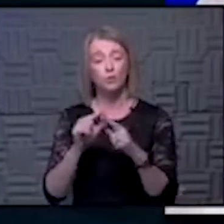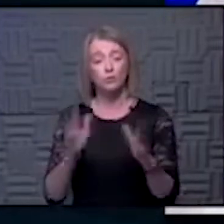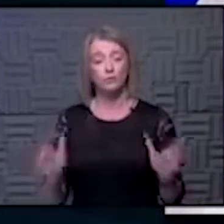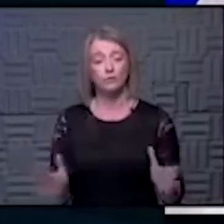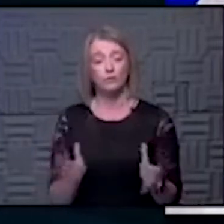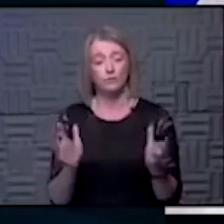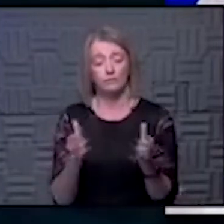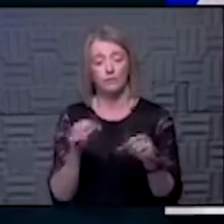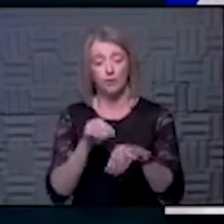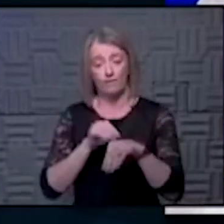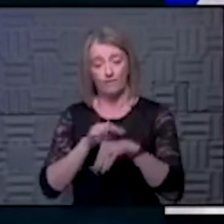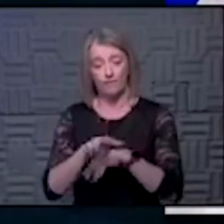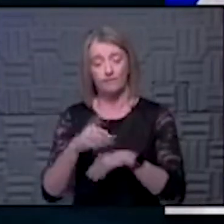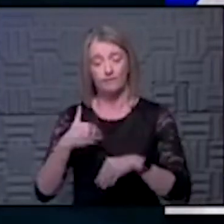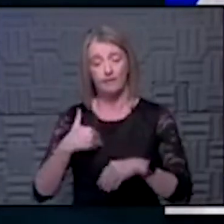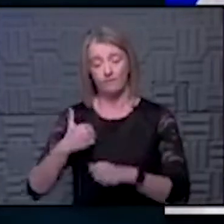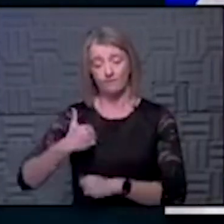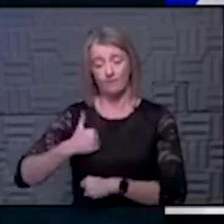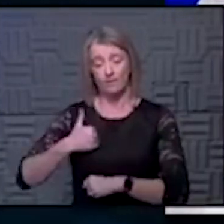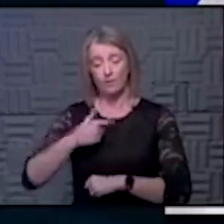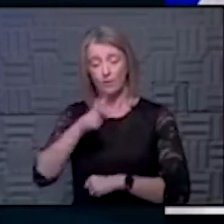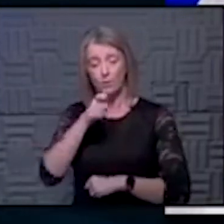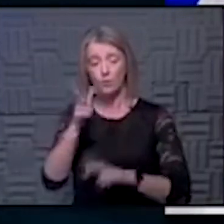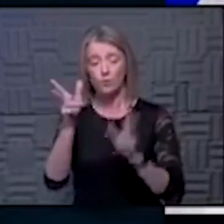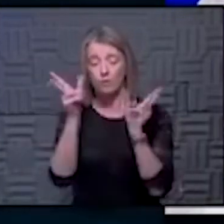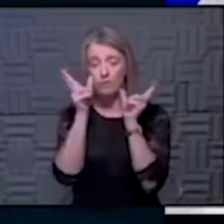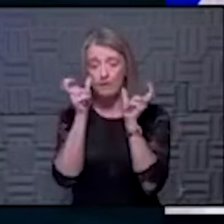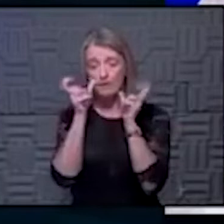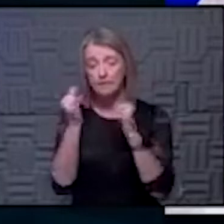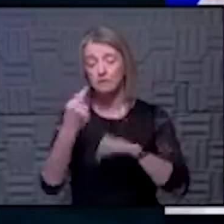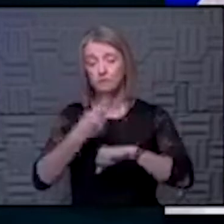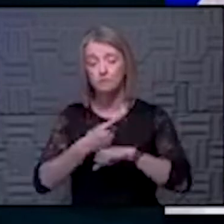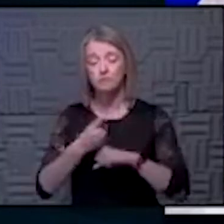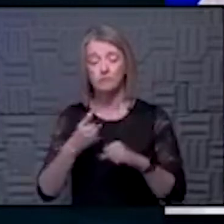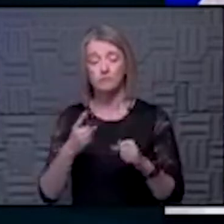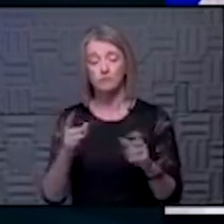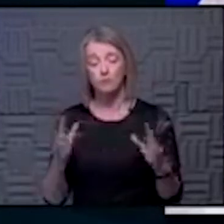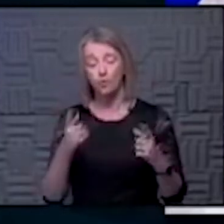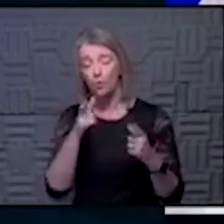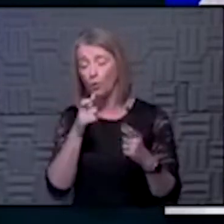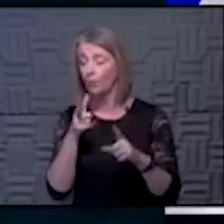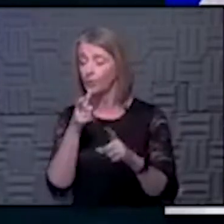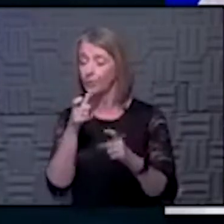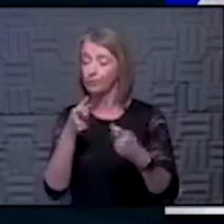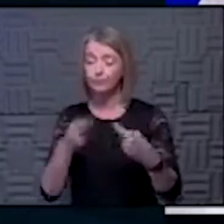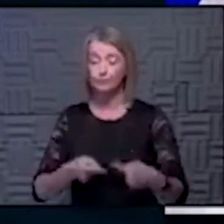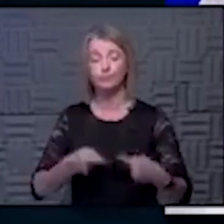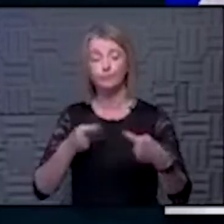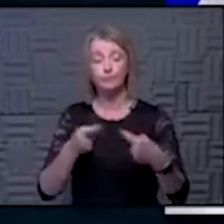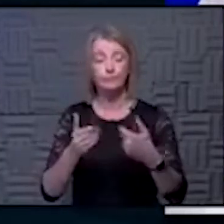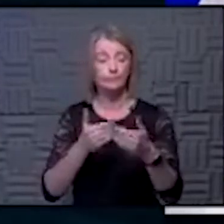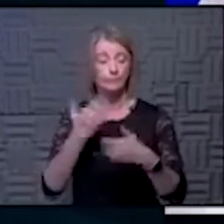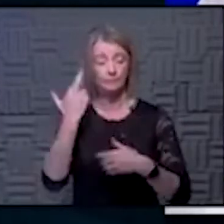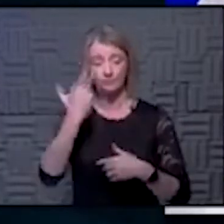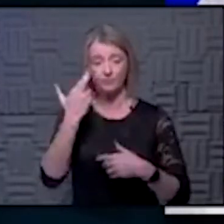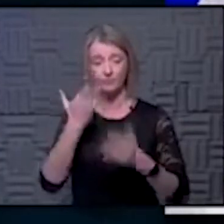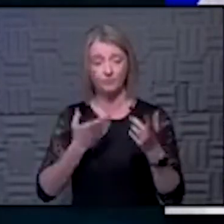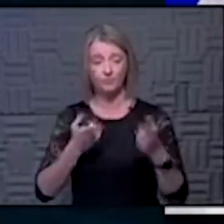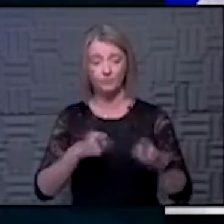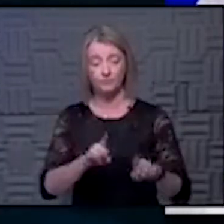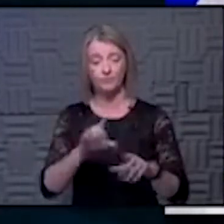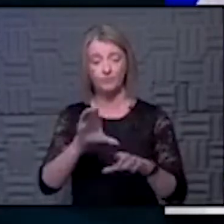encouragement or advice might you give veterans who are listening today and struggling for whatever reason